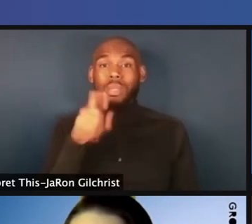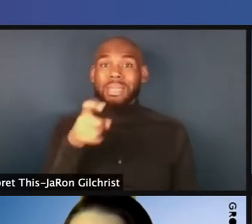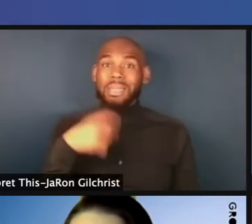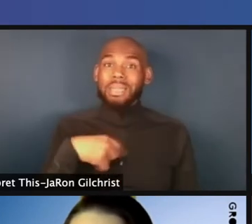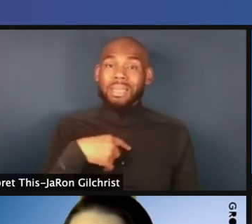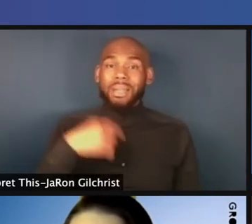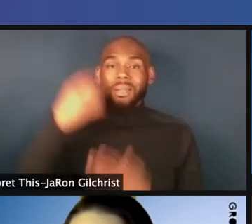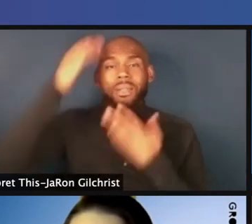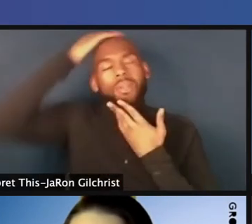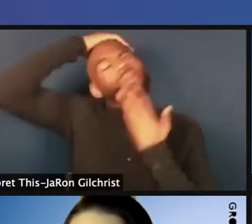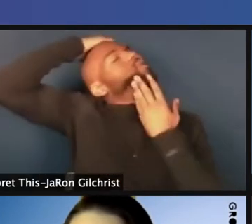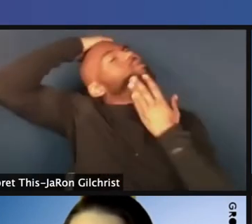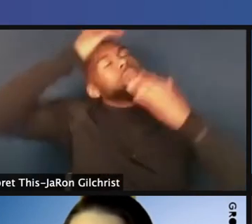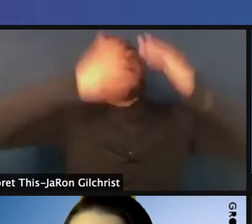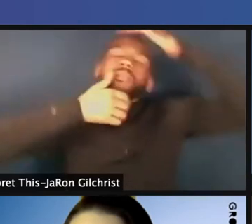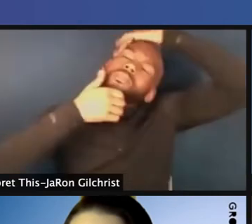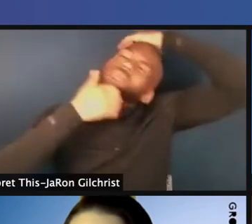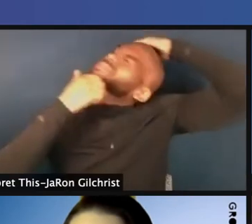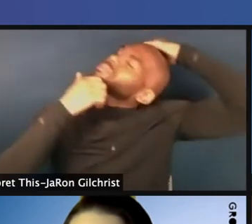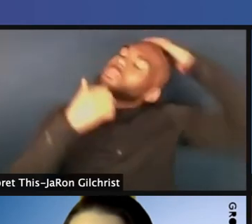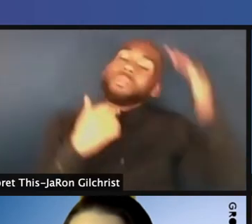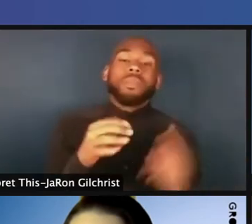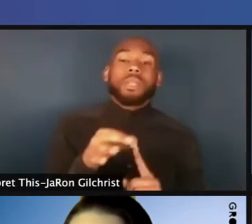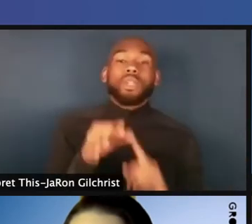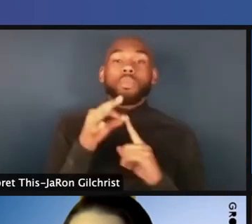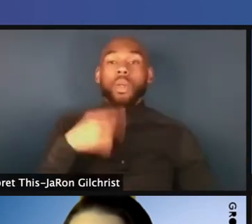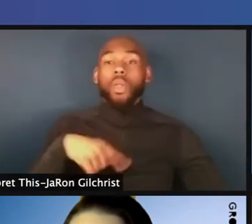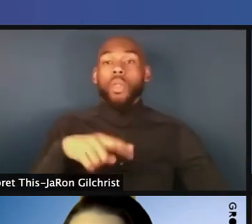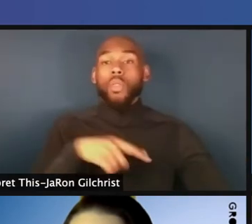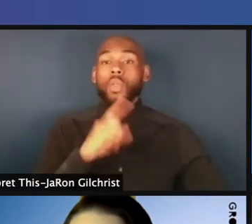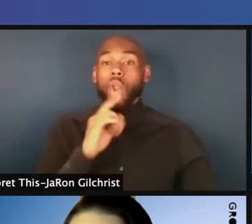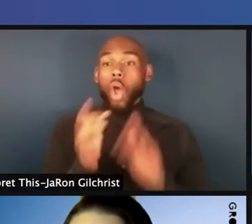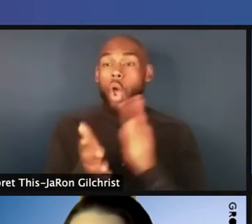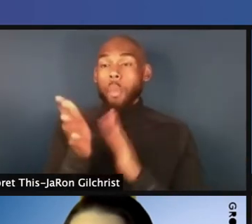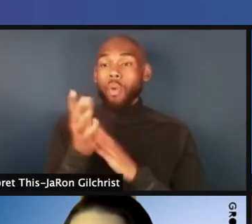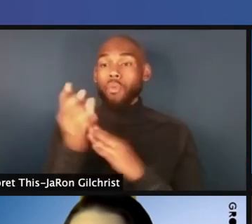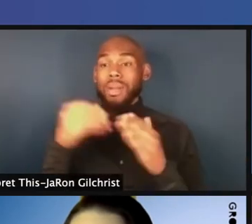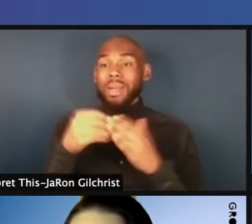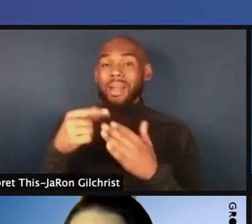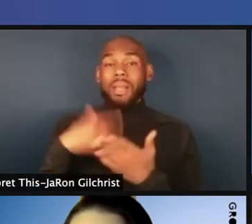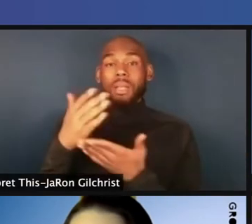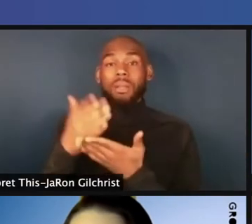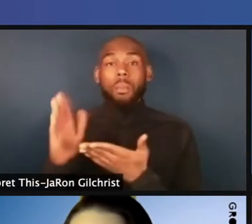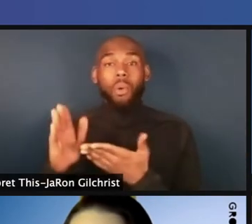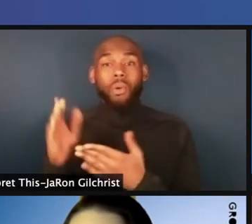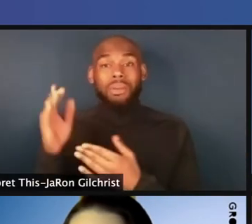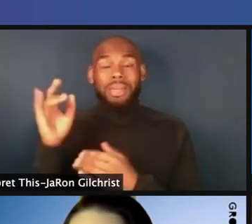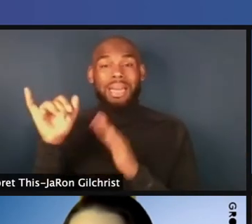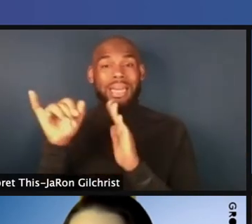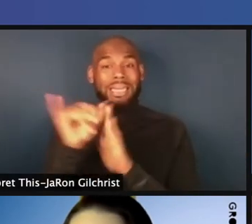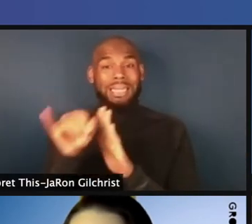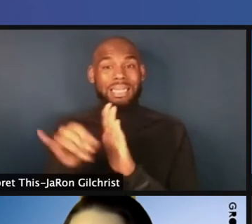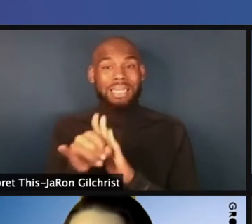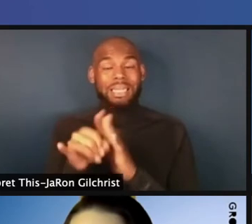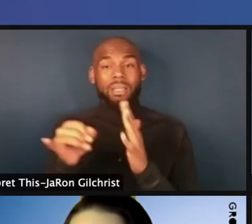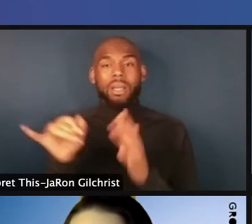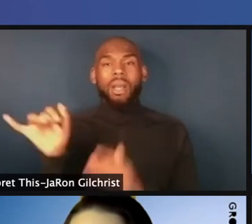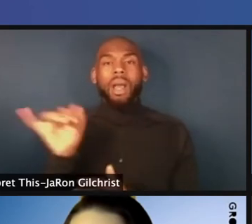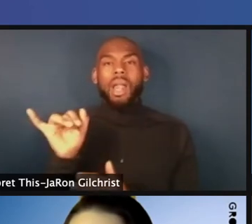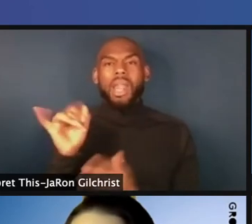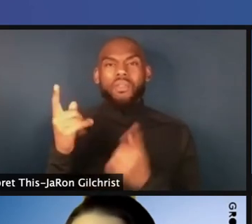those of us who are operating in the margins and have these marginalized identities that institutions are trying to collect like Pokemon